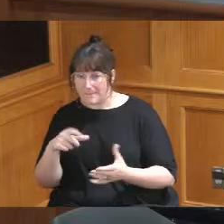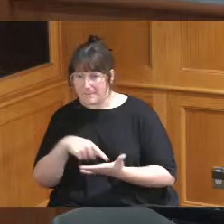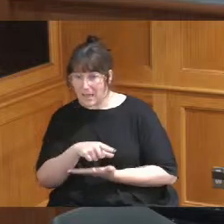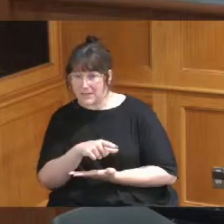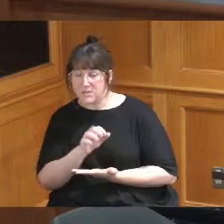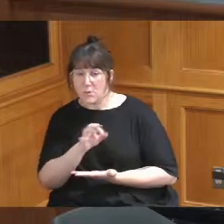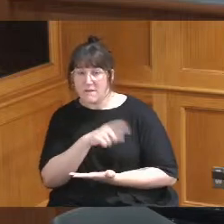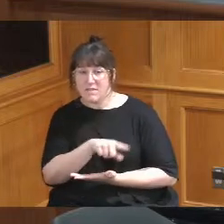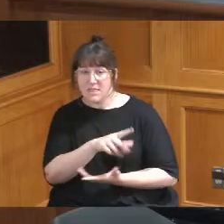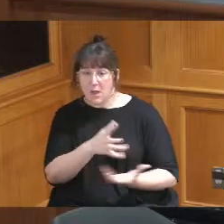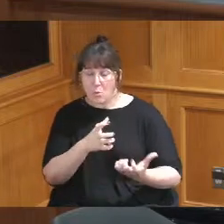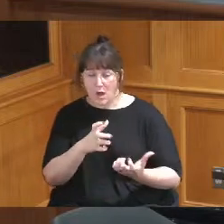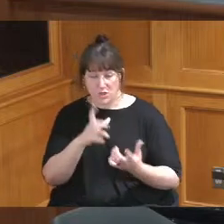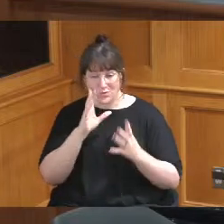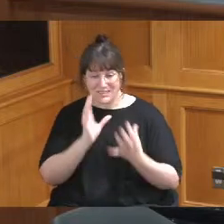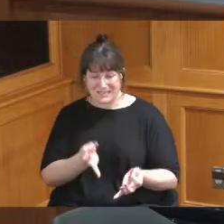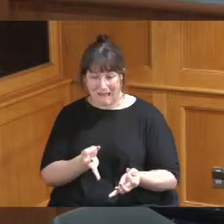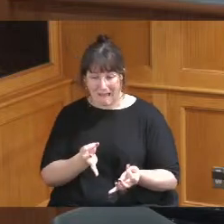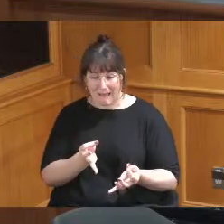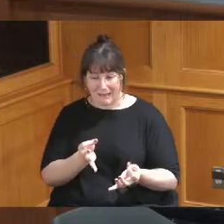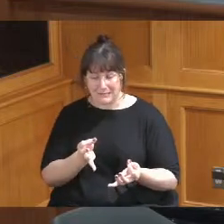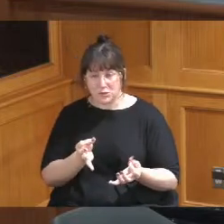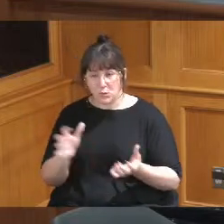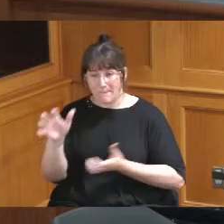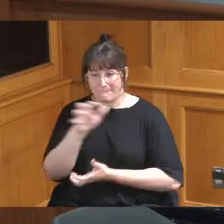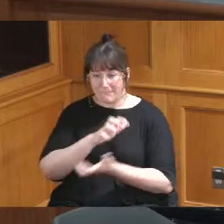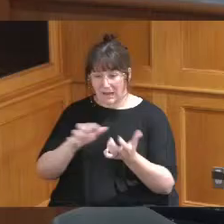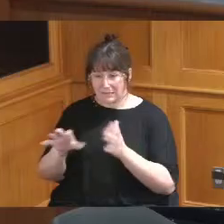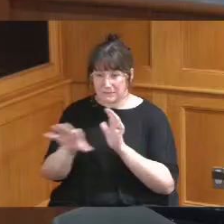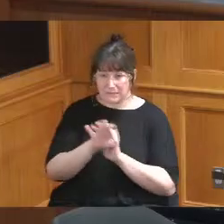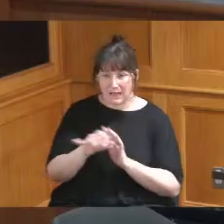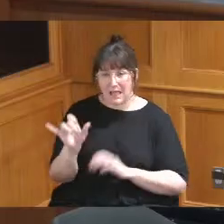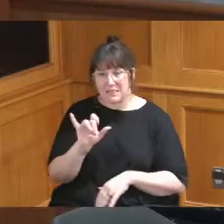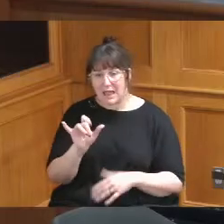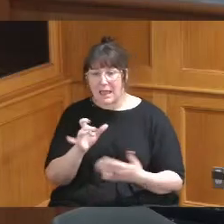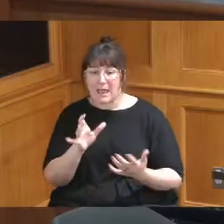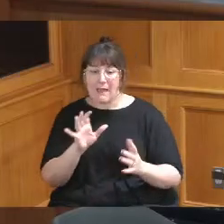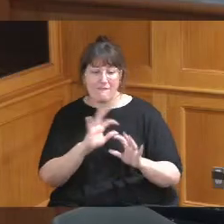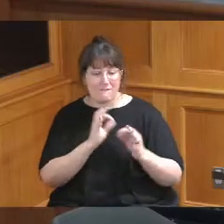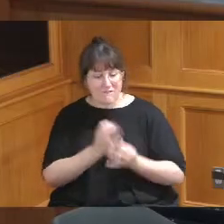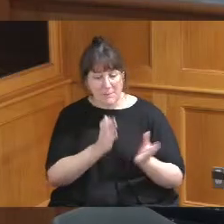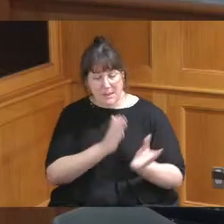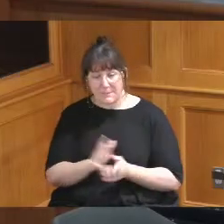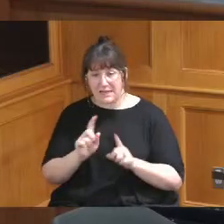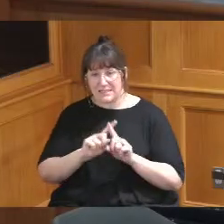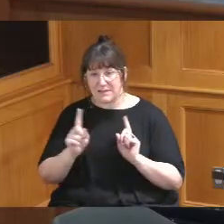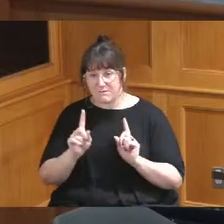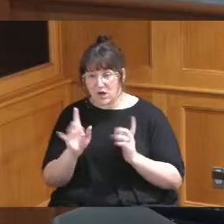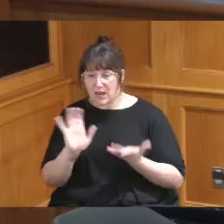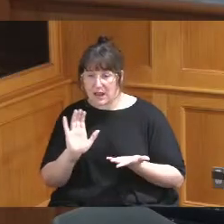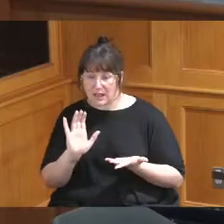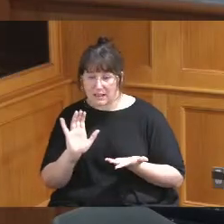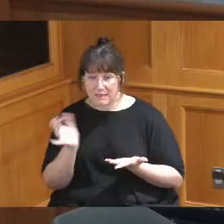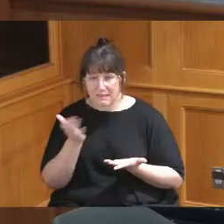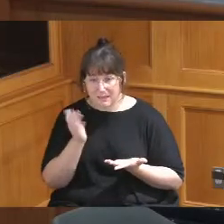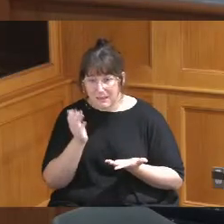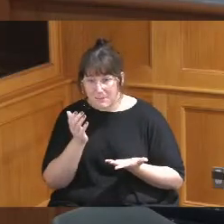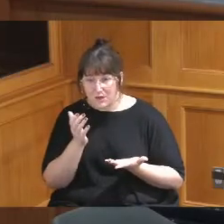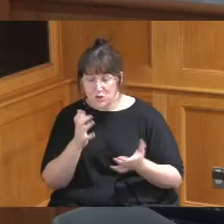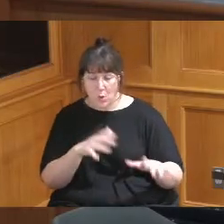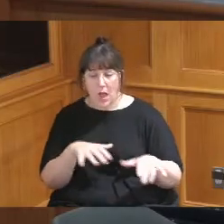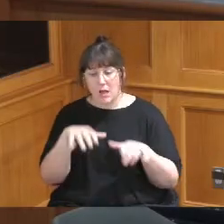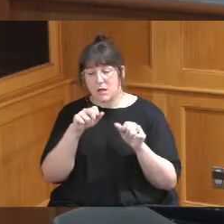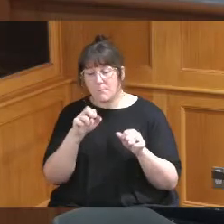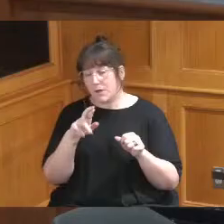like to take that leave differently, perhaps they are having family planning different from just the idea of adopting